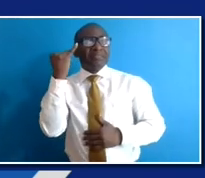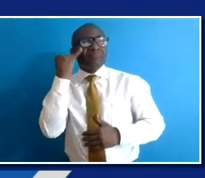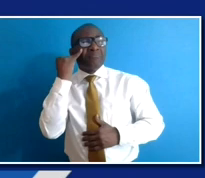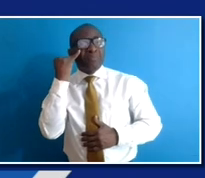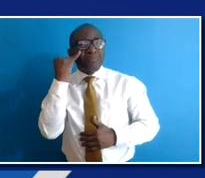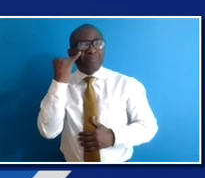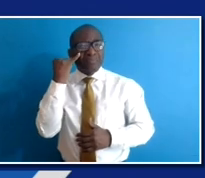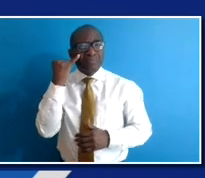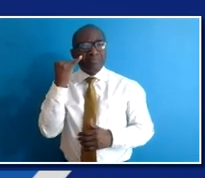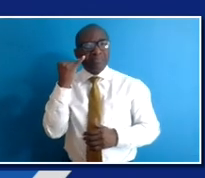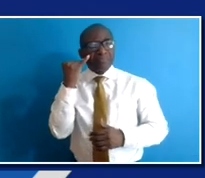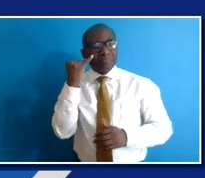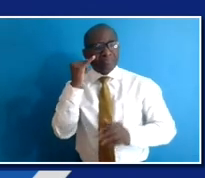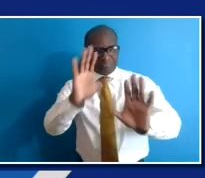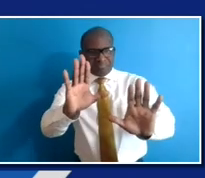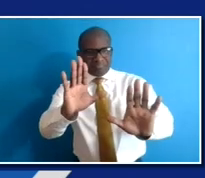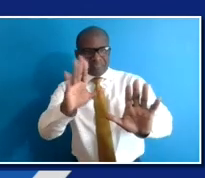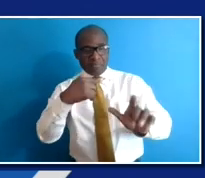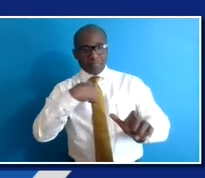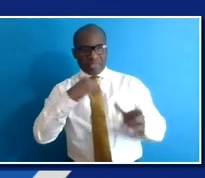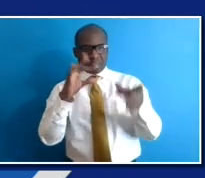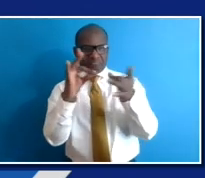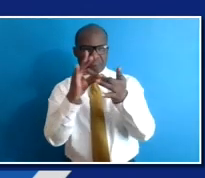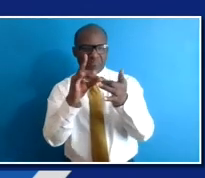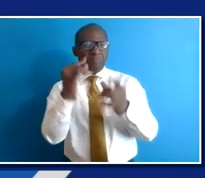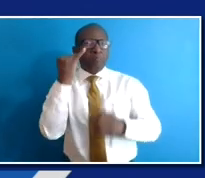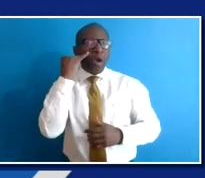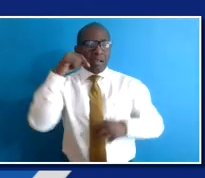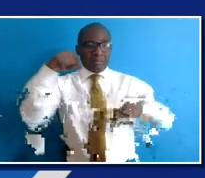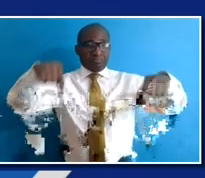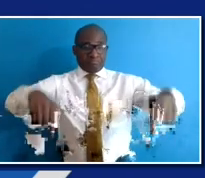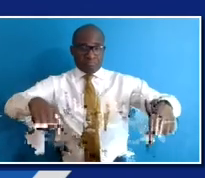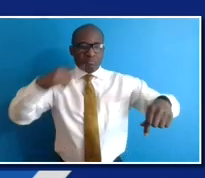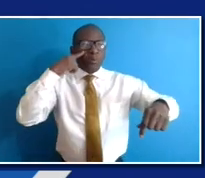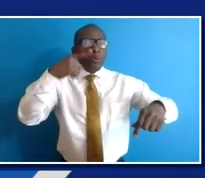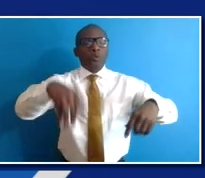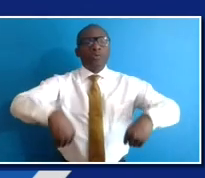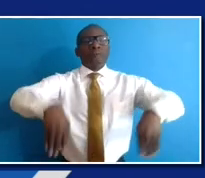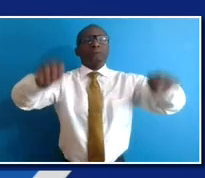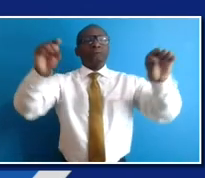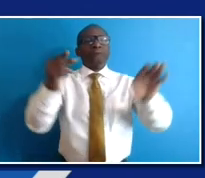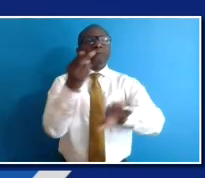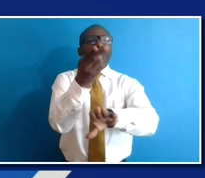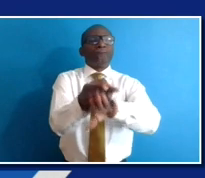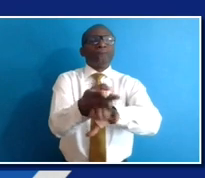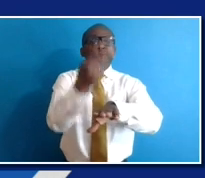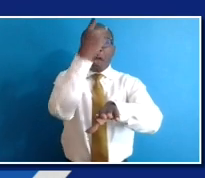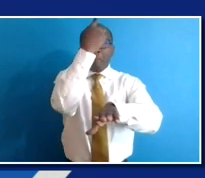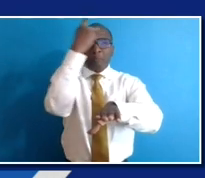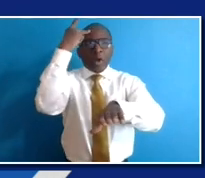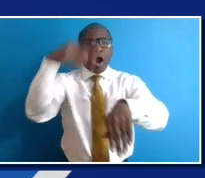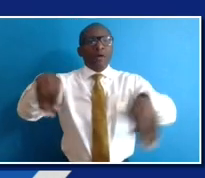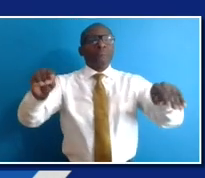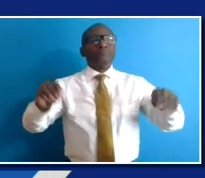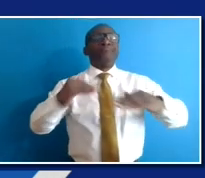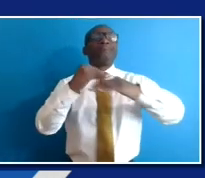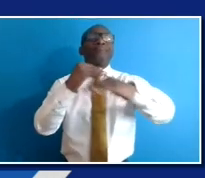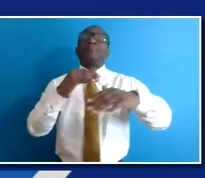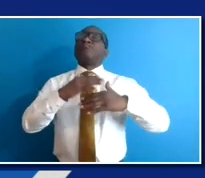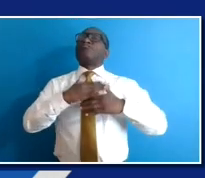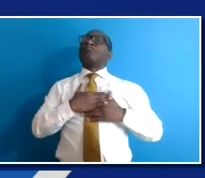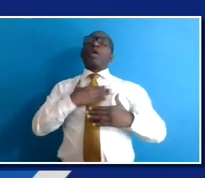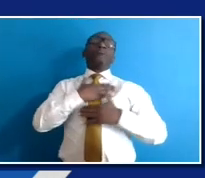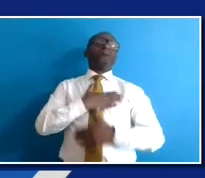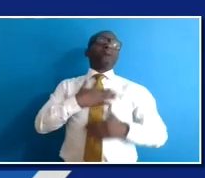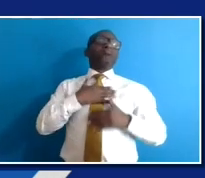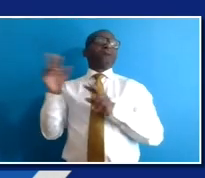are walking in general in the community, and the likelihood is you're going to come in contact with other people. So if you see me standing here speaking without a